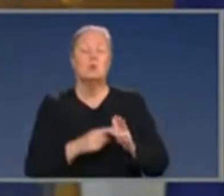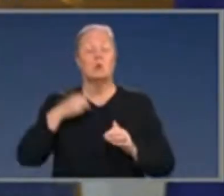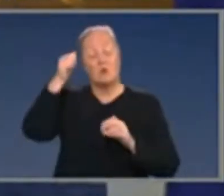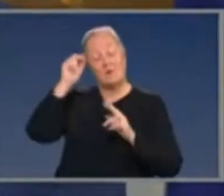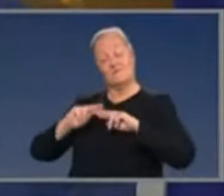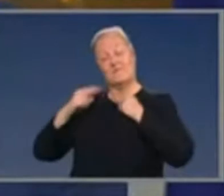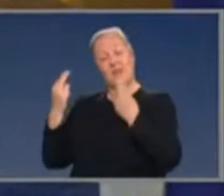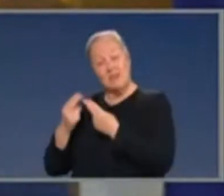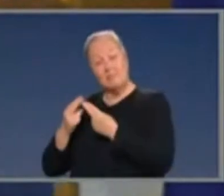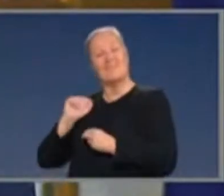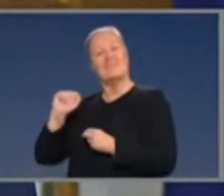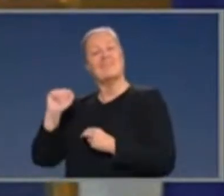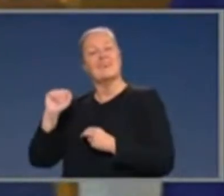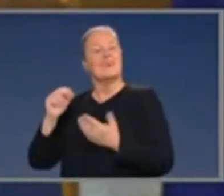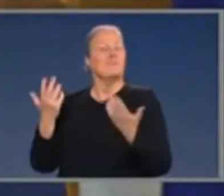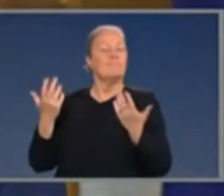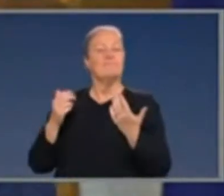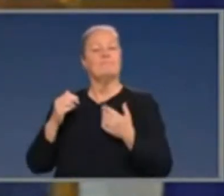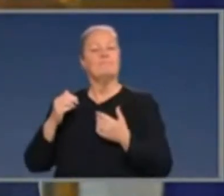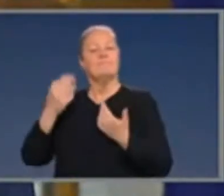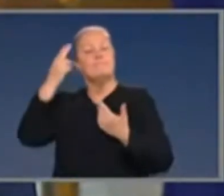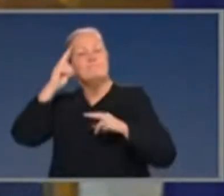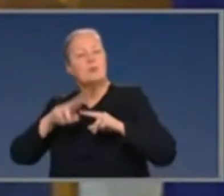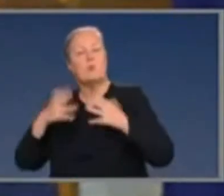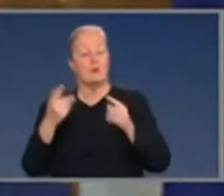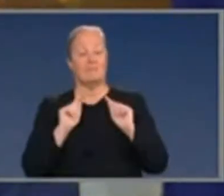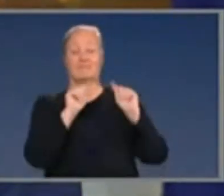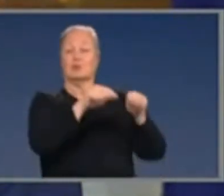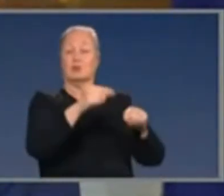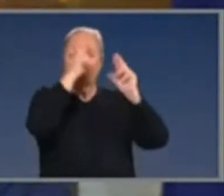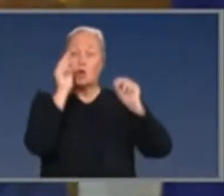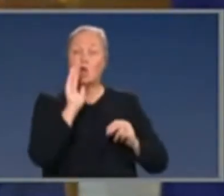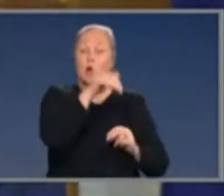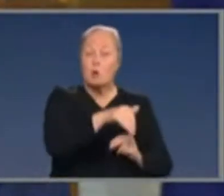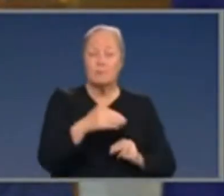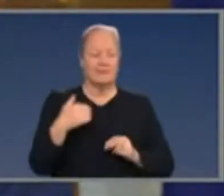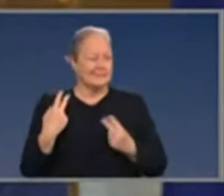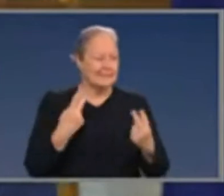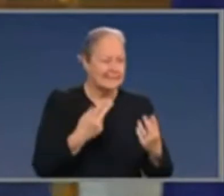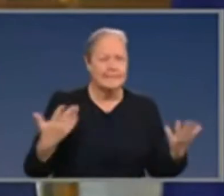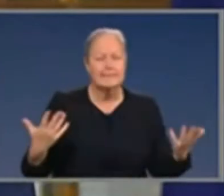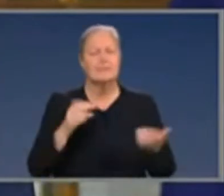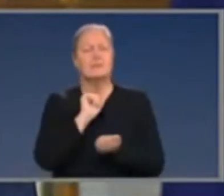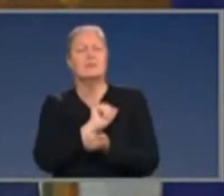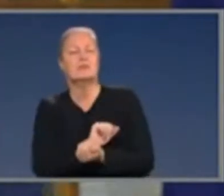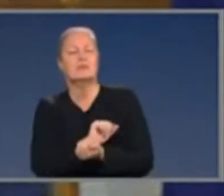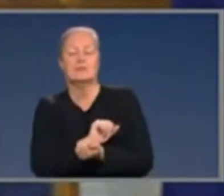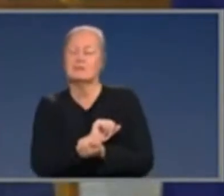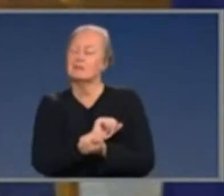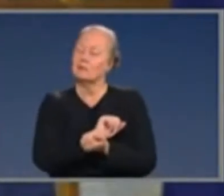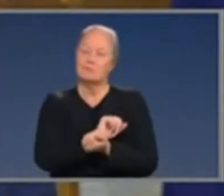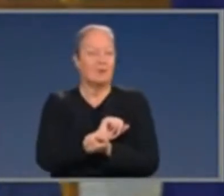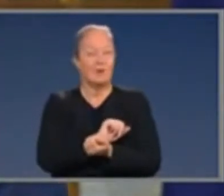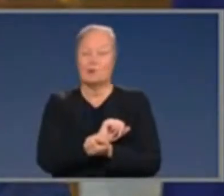families that, because they have been generally prevented except in limited circumstances for visiting, but we have to keep